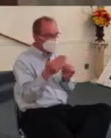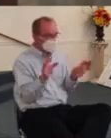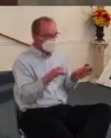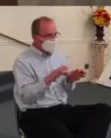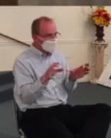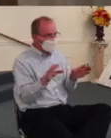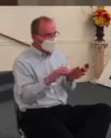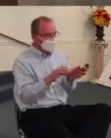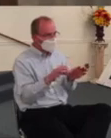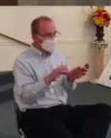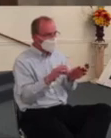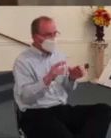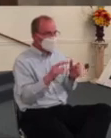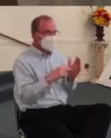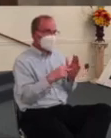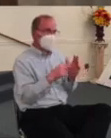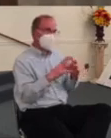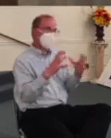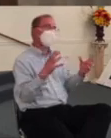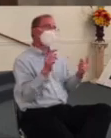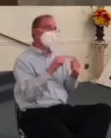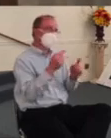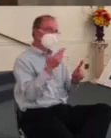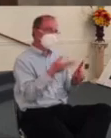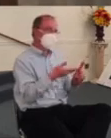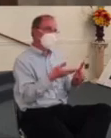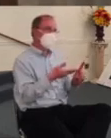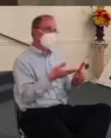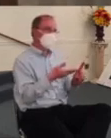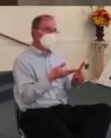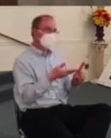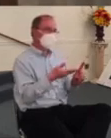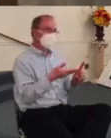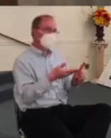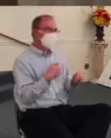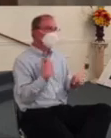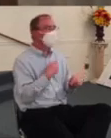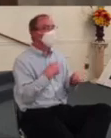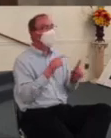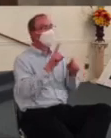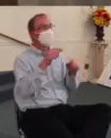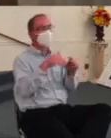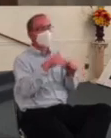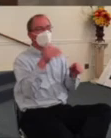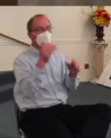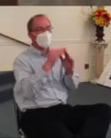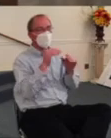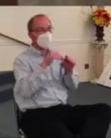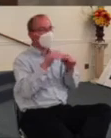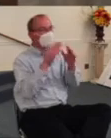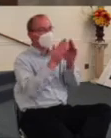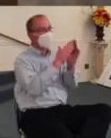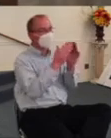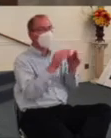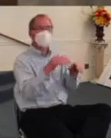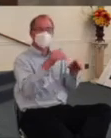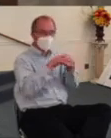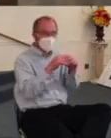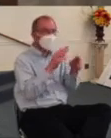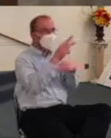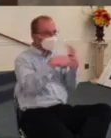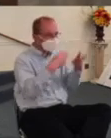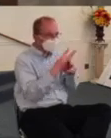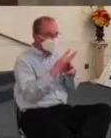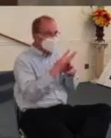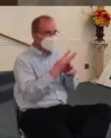her. And so as we go out into the world, this is a period of time